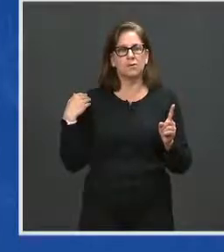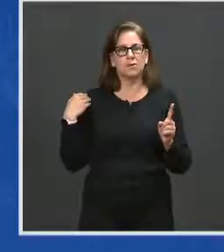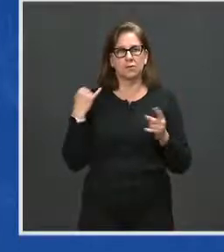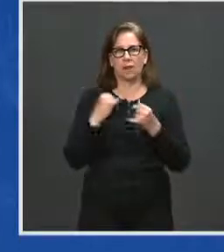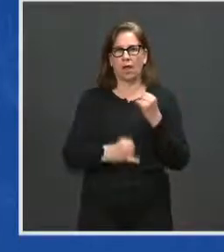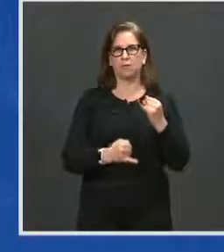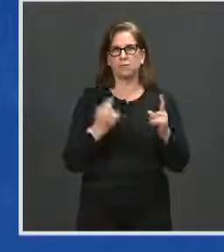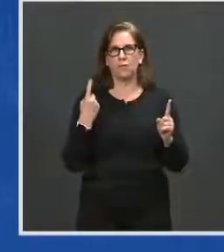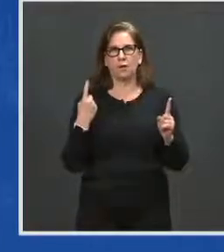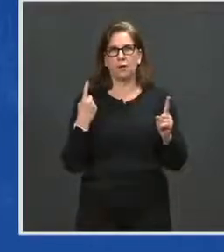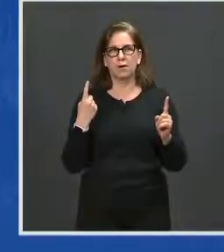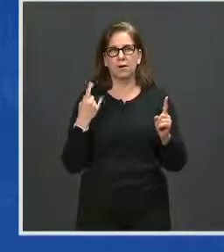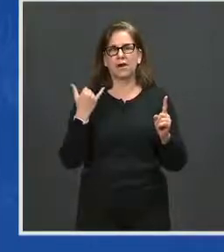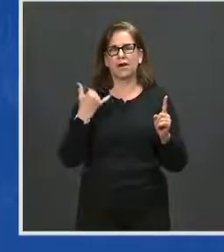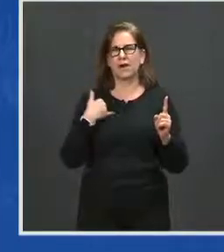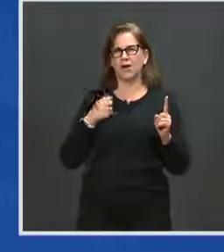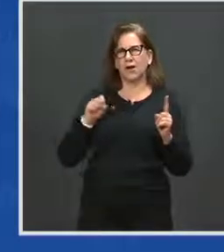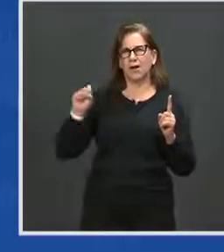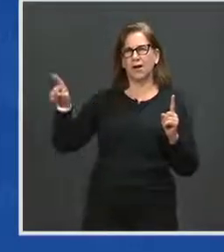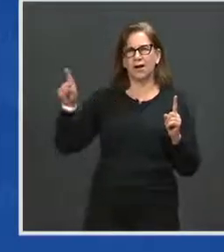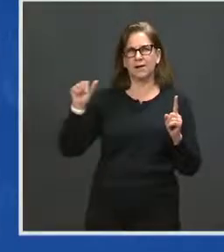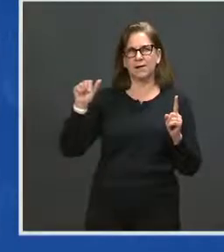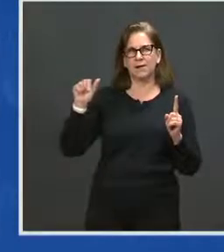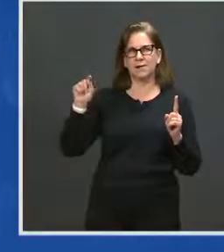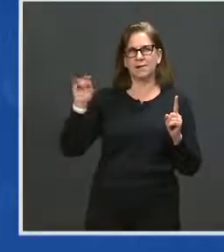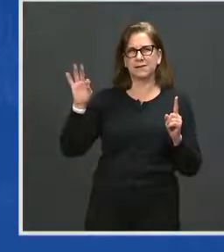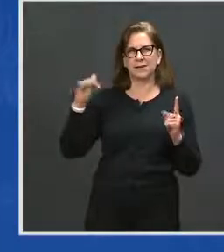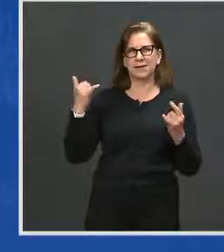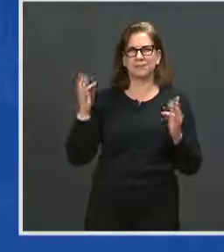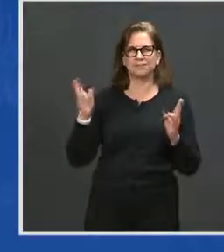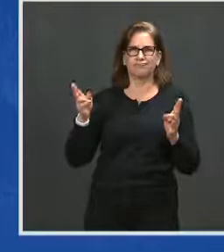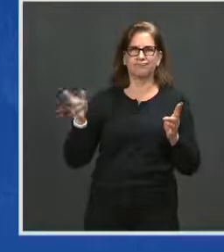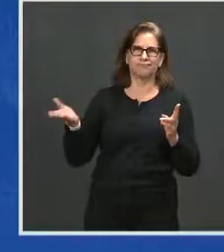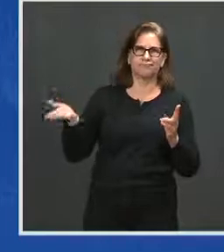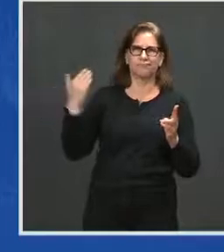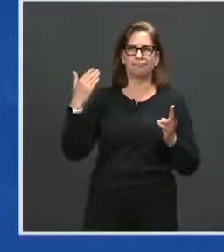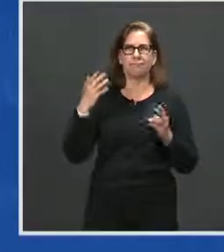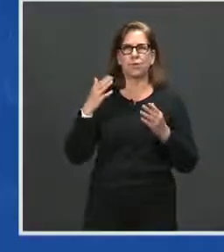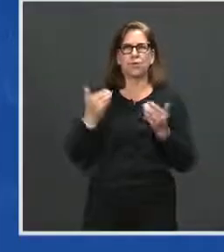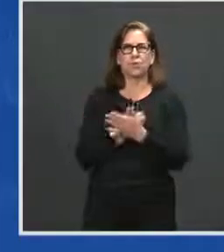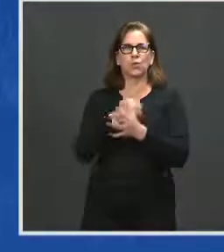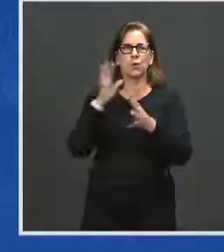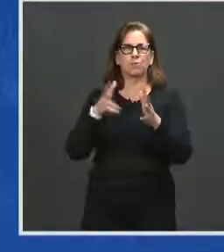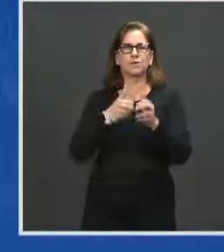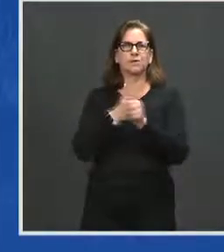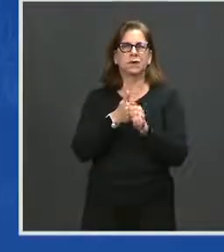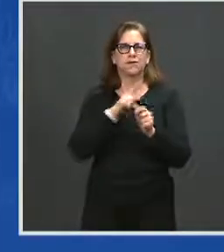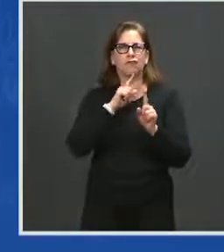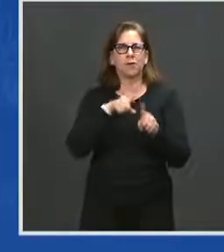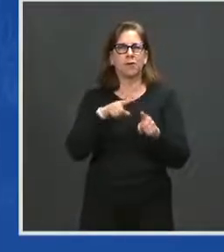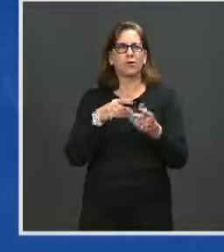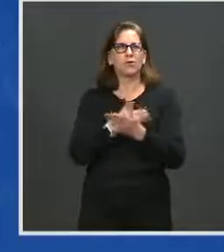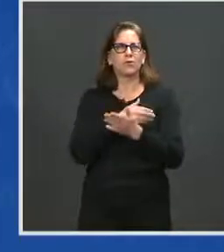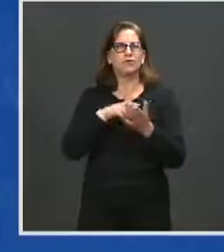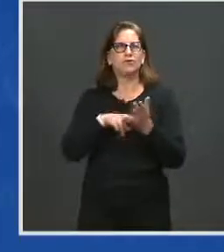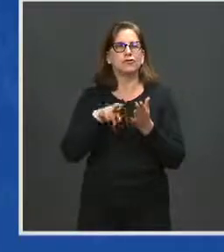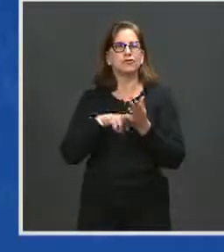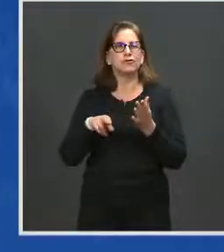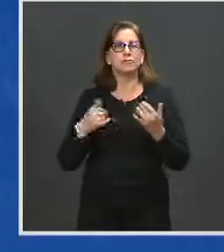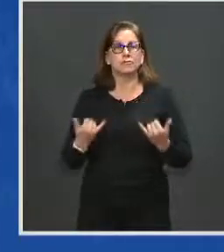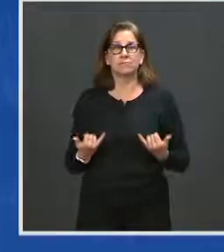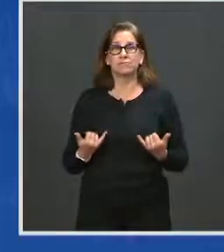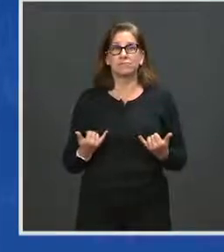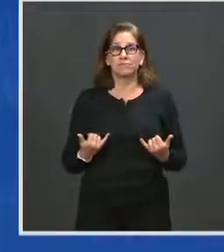updated study of criminal gun trafficking, one that will take into account the fact that modern guns are not simply cast or